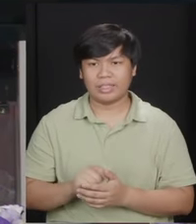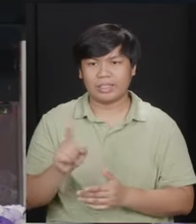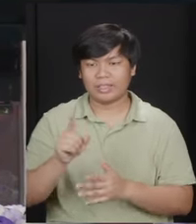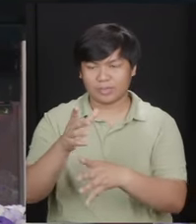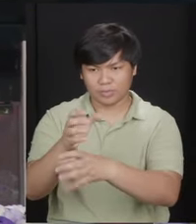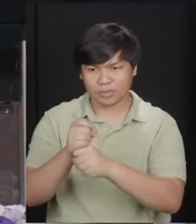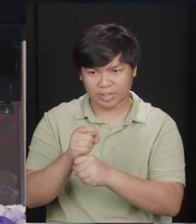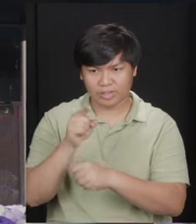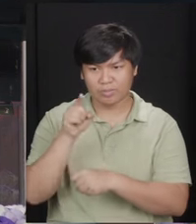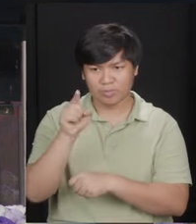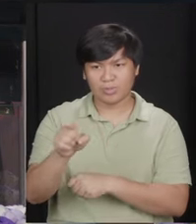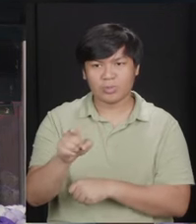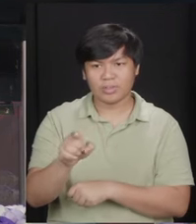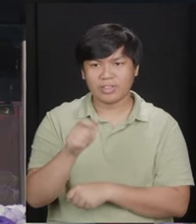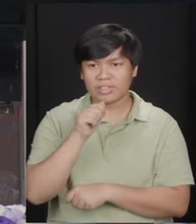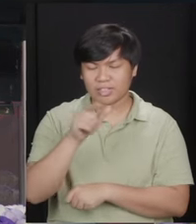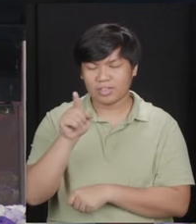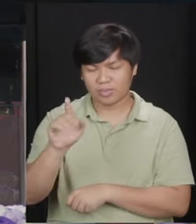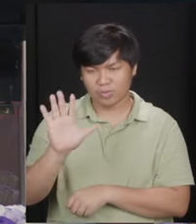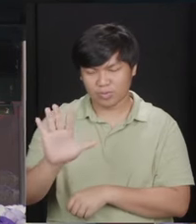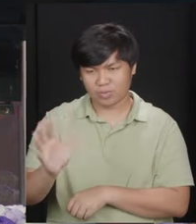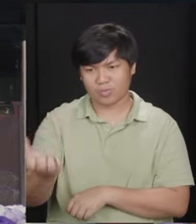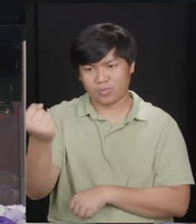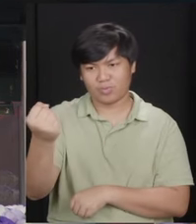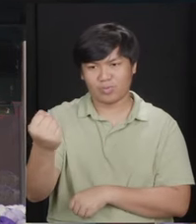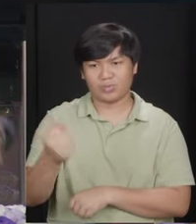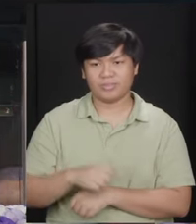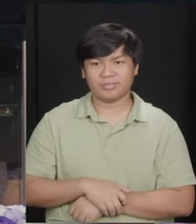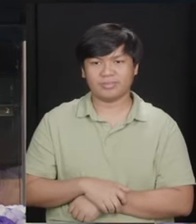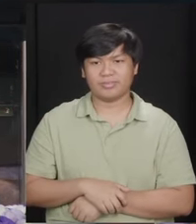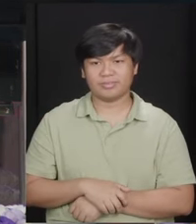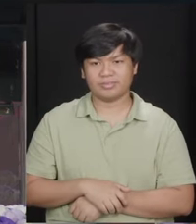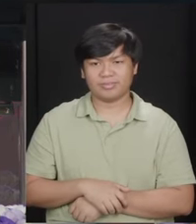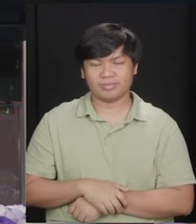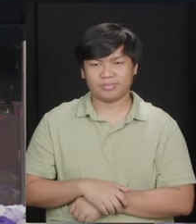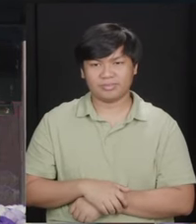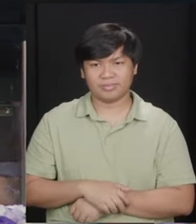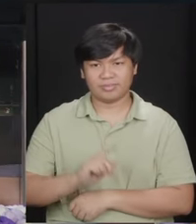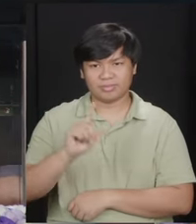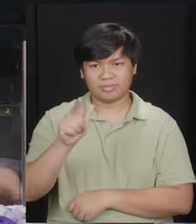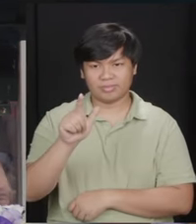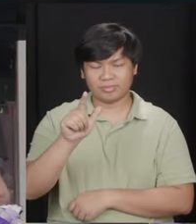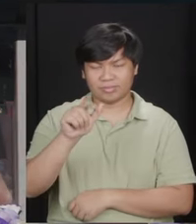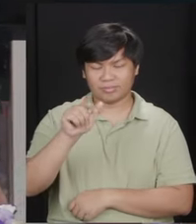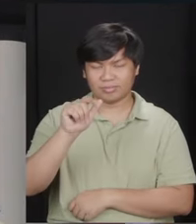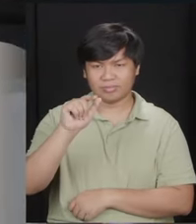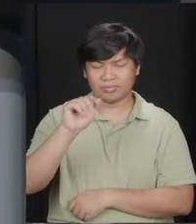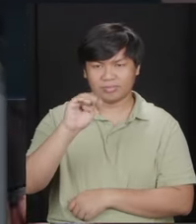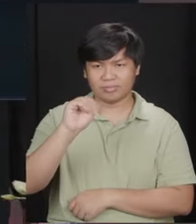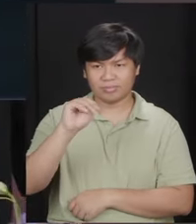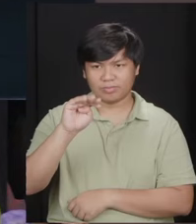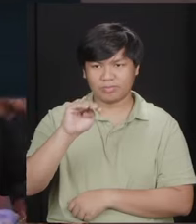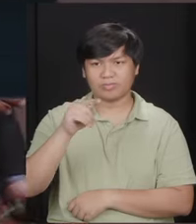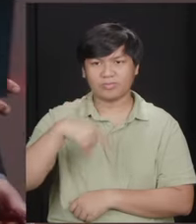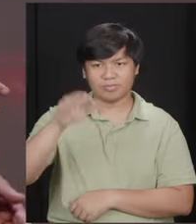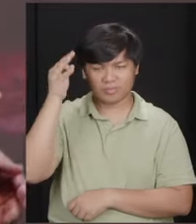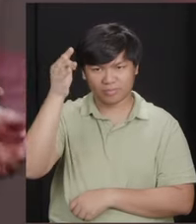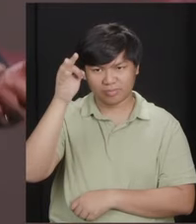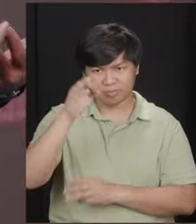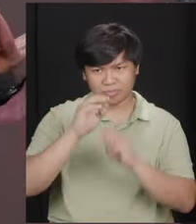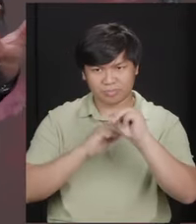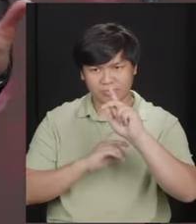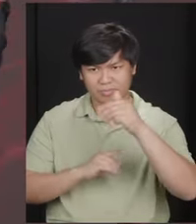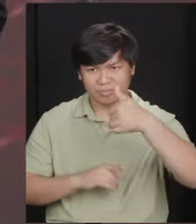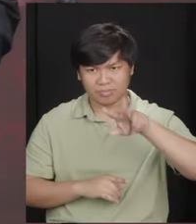taken from you is not just yours alone. I think it was 2014 when we went through the Sermon on the Mount,